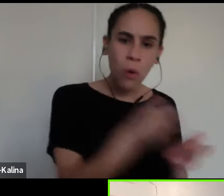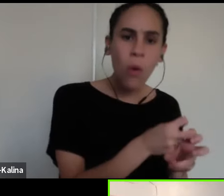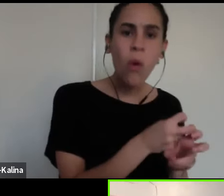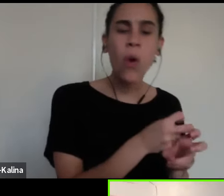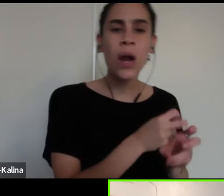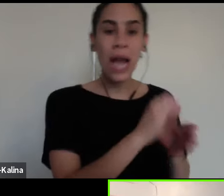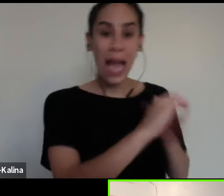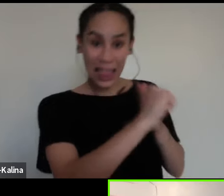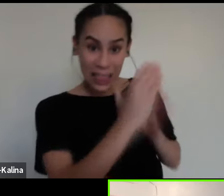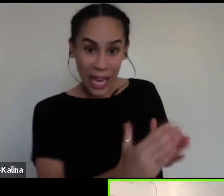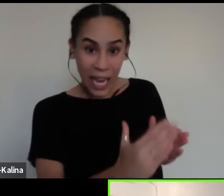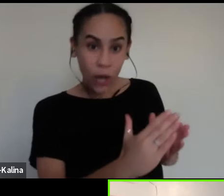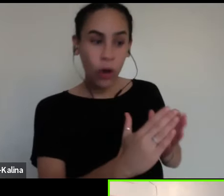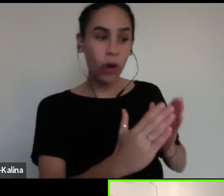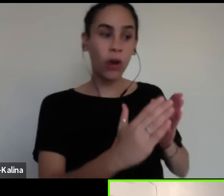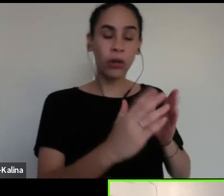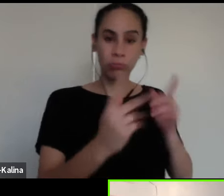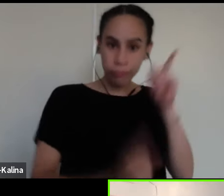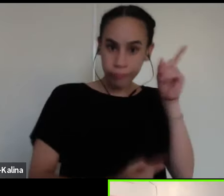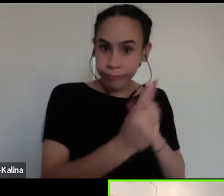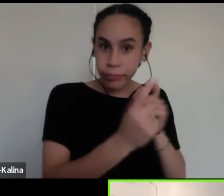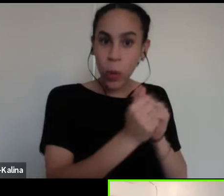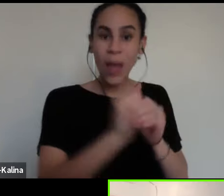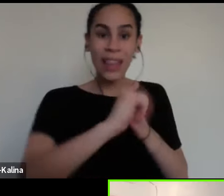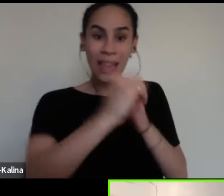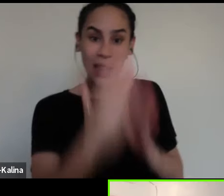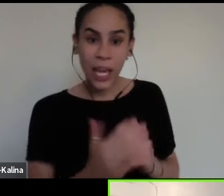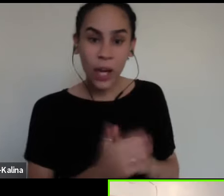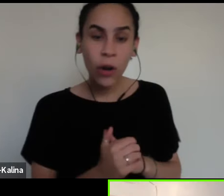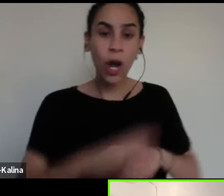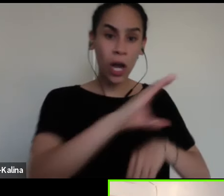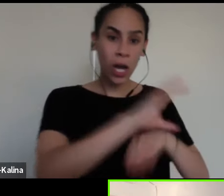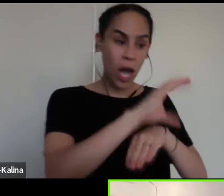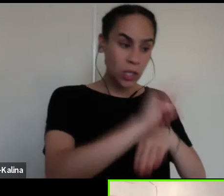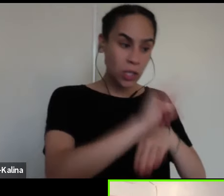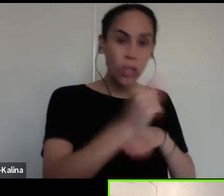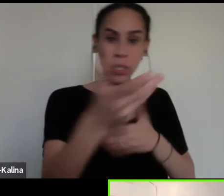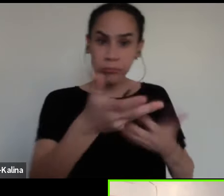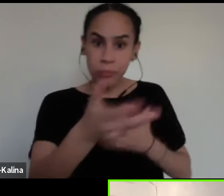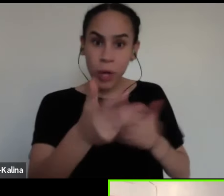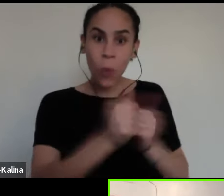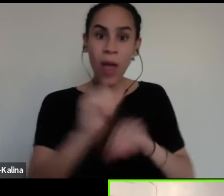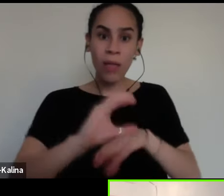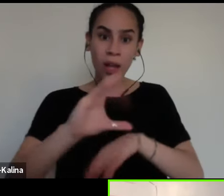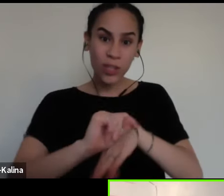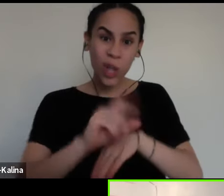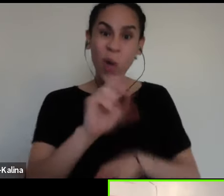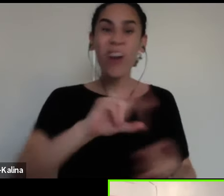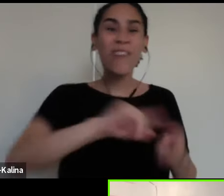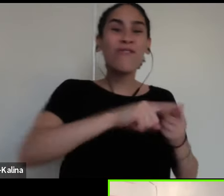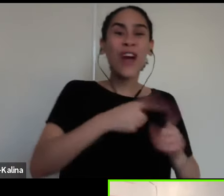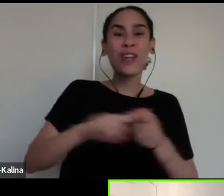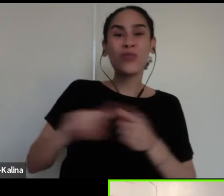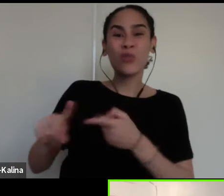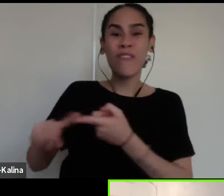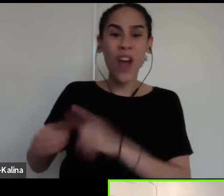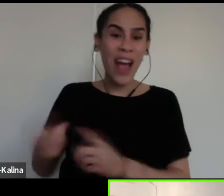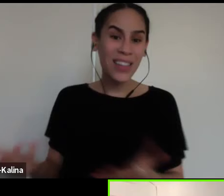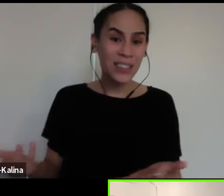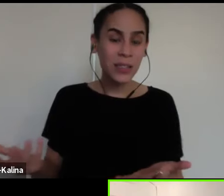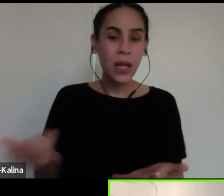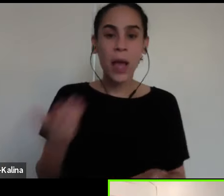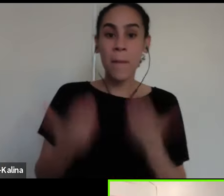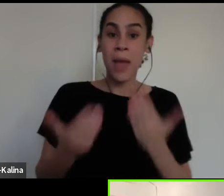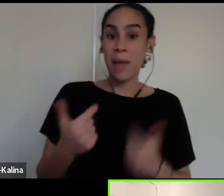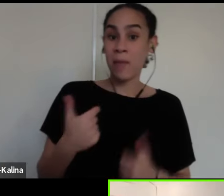leader, or just pal to pal. Like, I know a number of CEOs and who maybe I'm not best friends